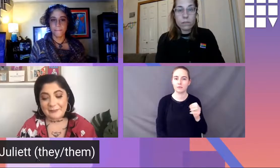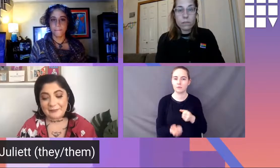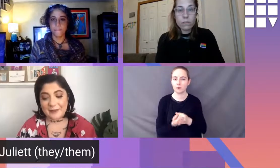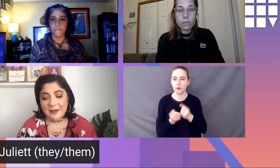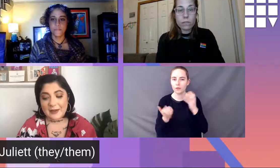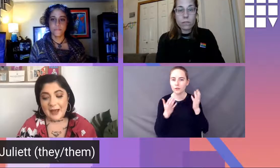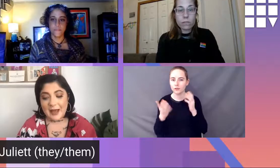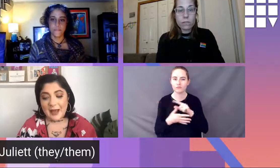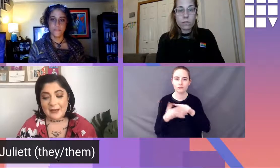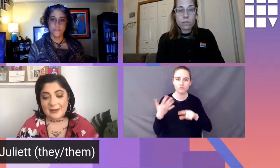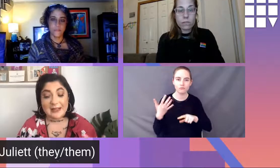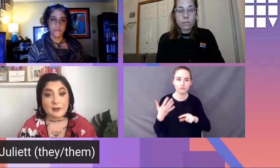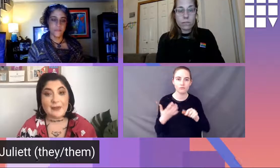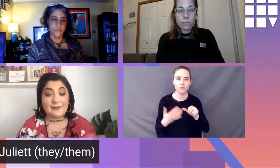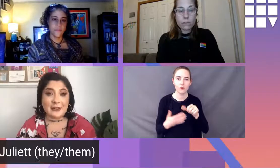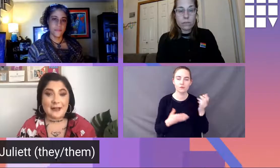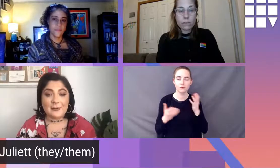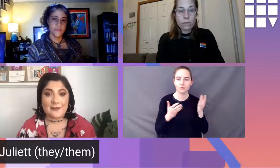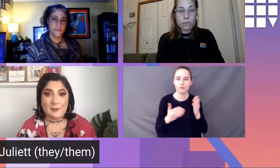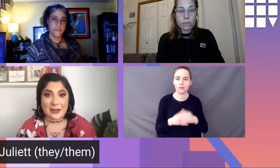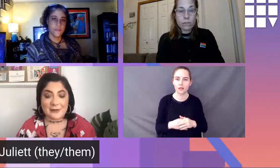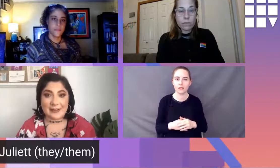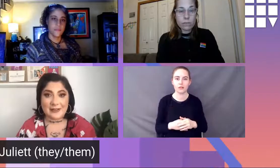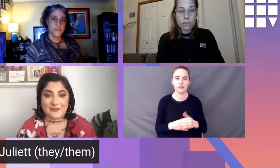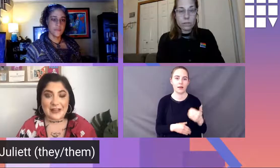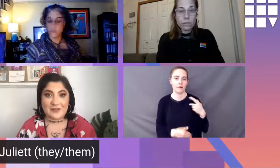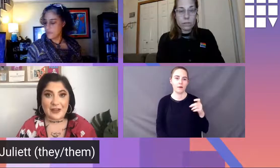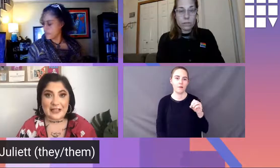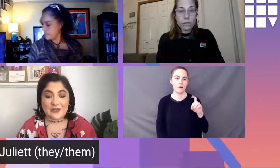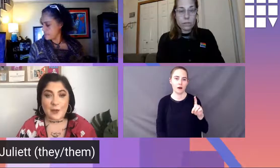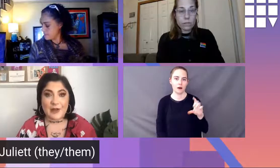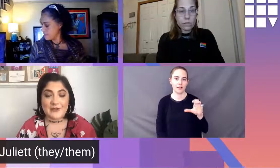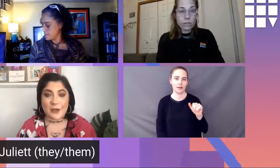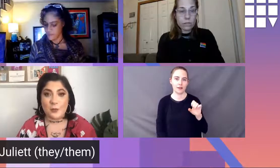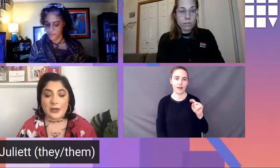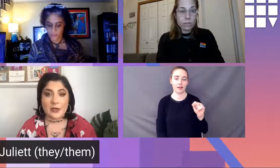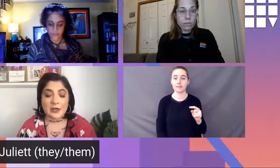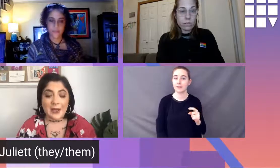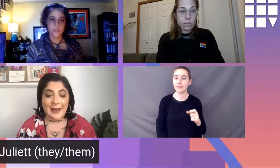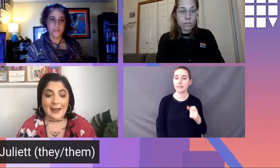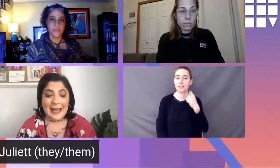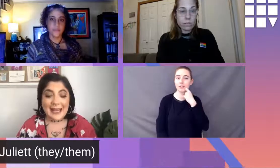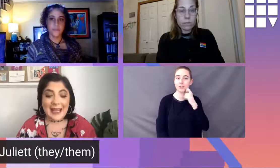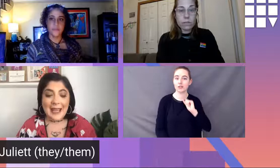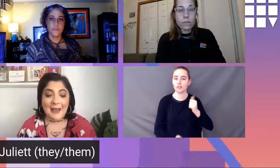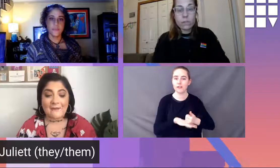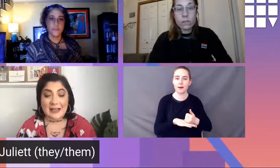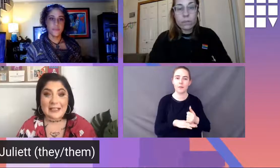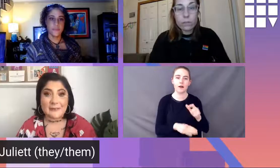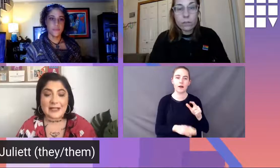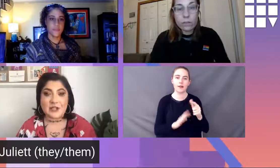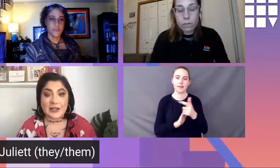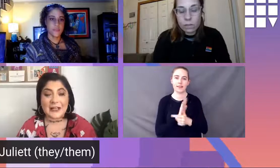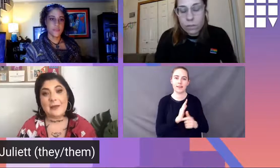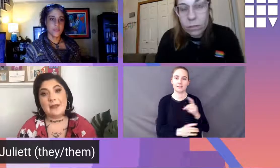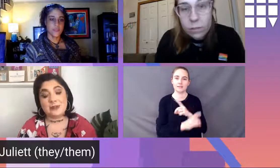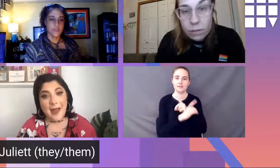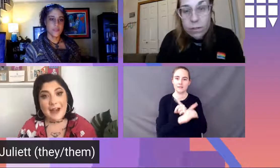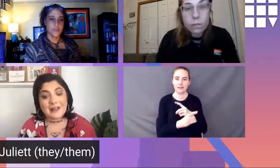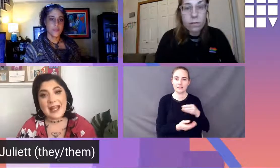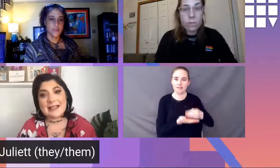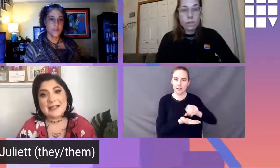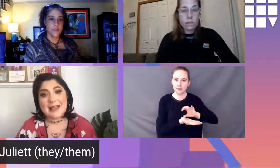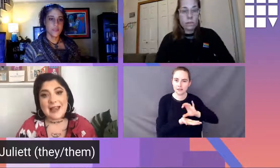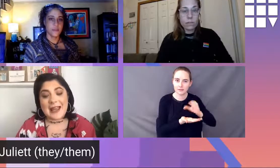do legal. We have a brand new legal defense fund as well. So we're aiding victims and turning them